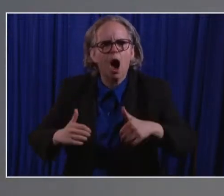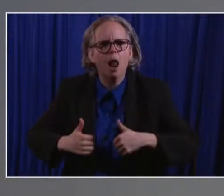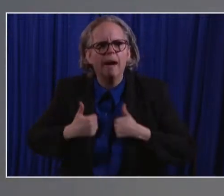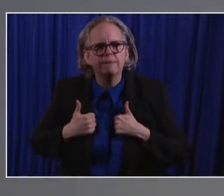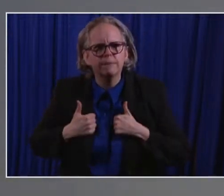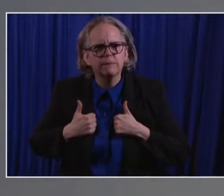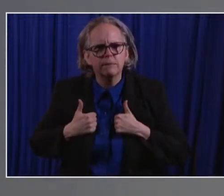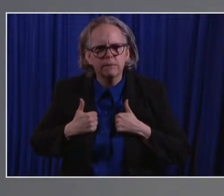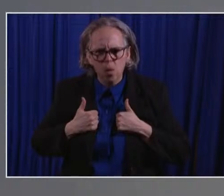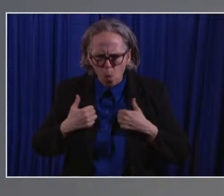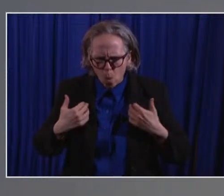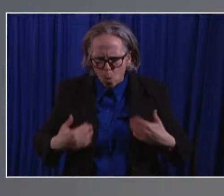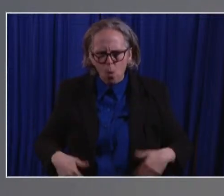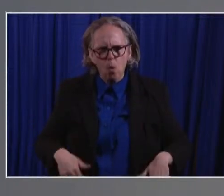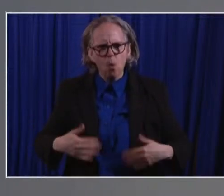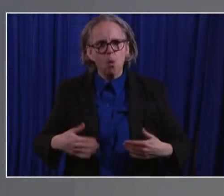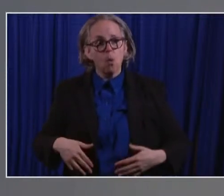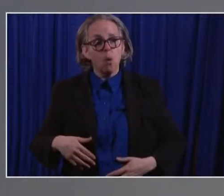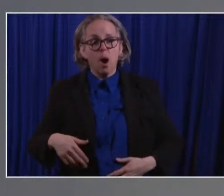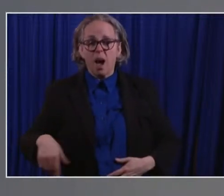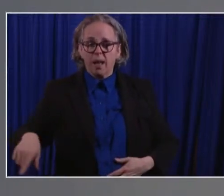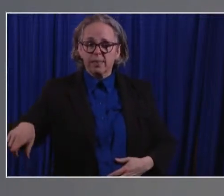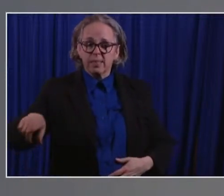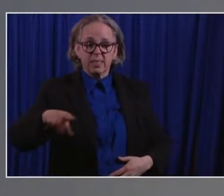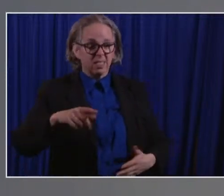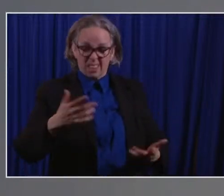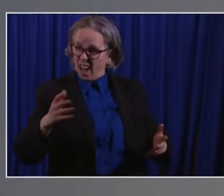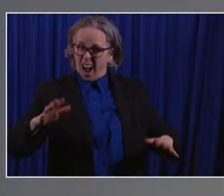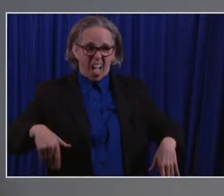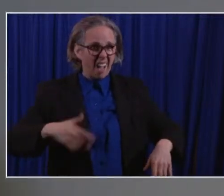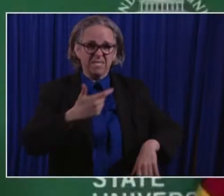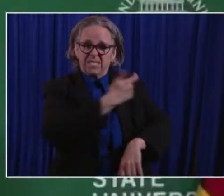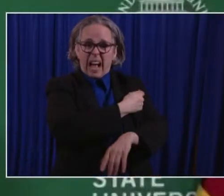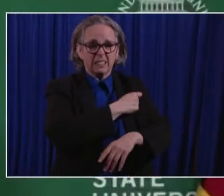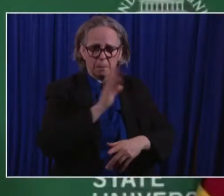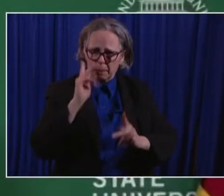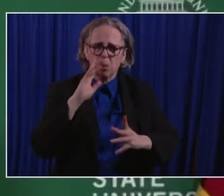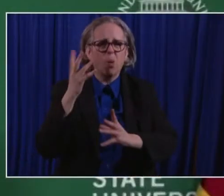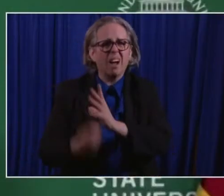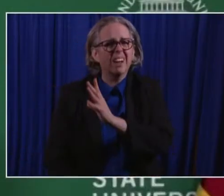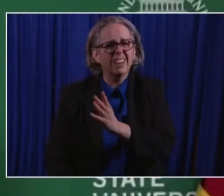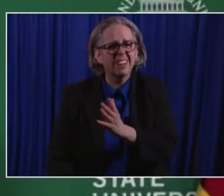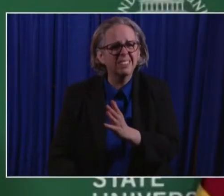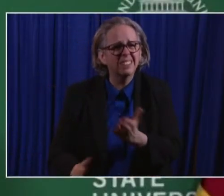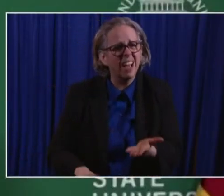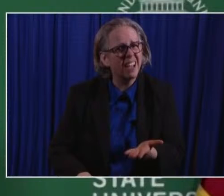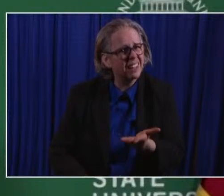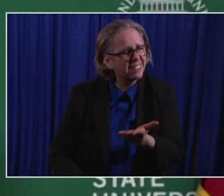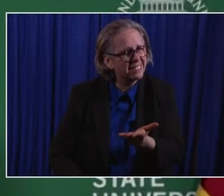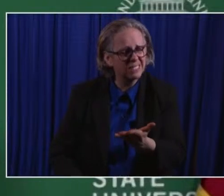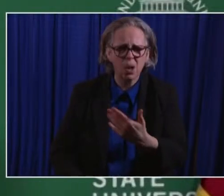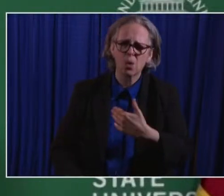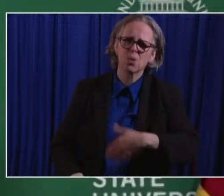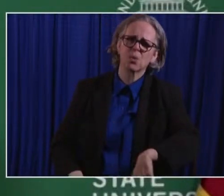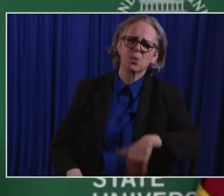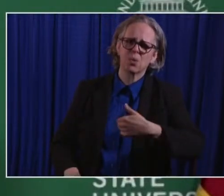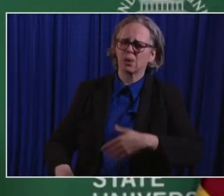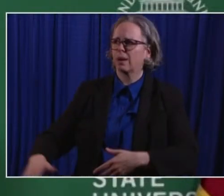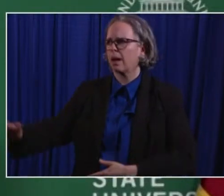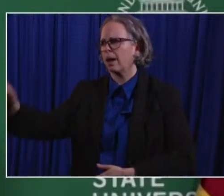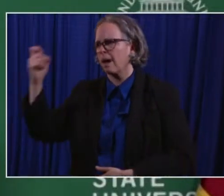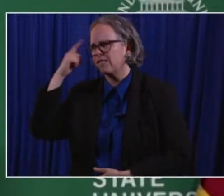from COVID. And what could be more important than that? Thank you, Governor. Sir, thank you, and thank you, the county, for what you all